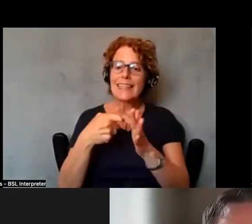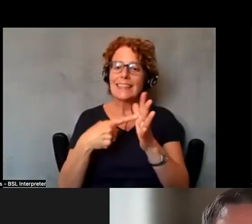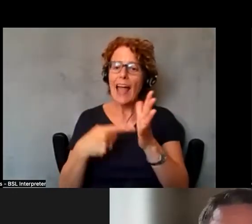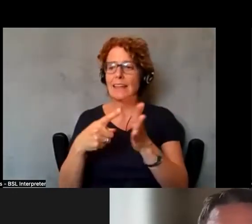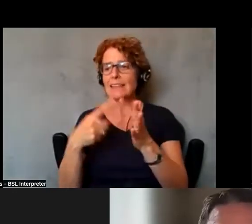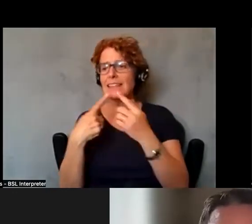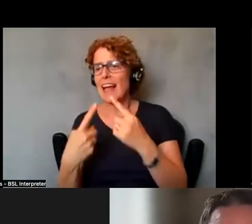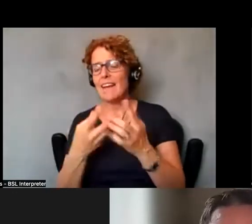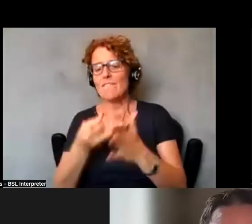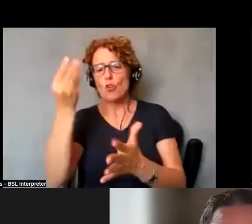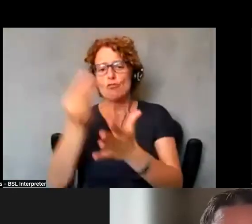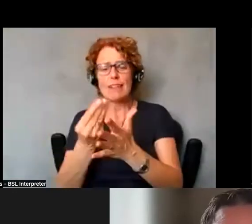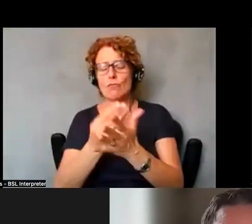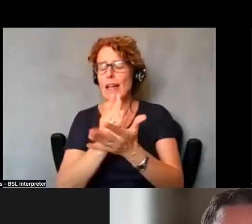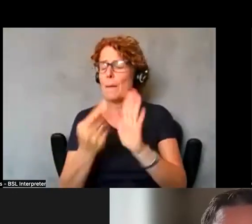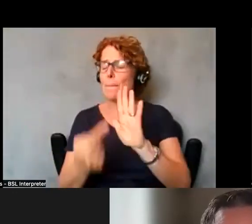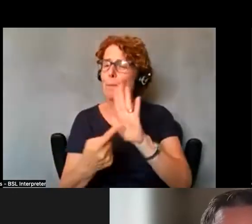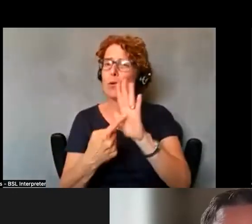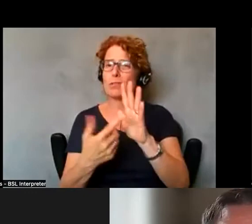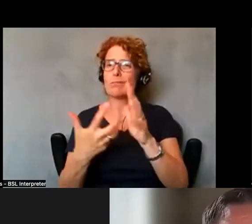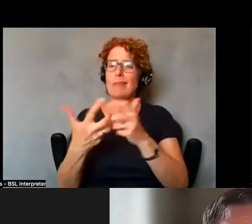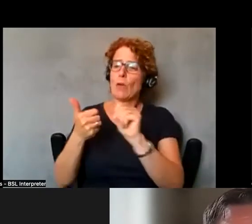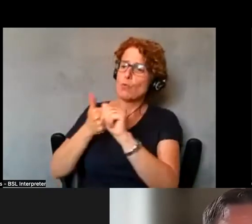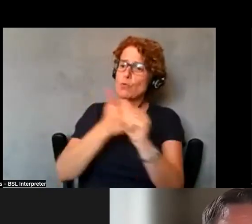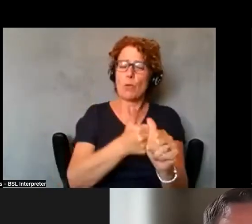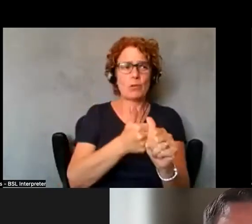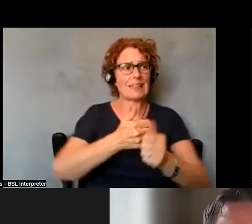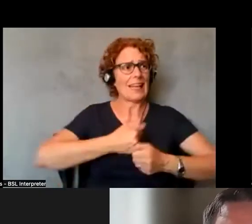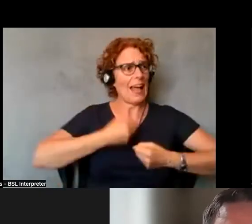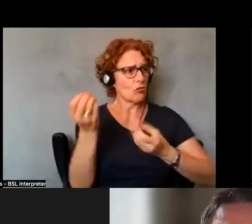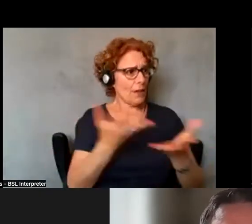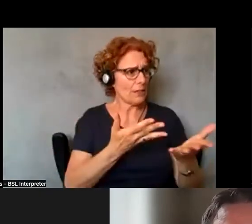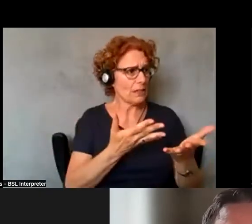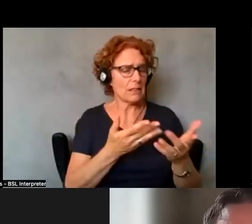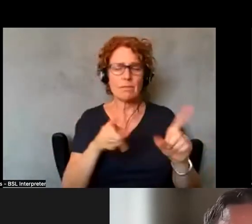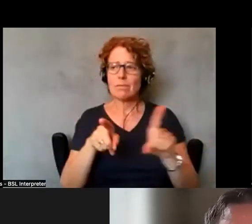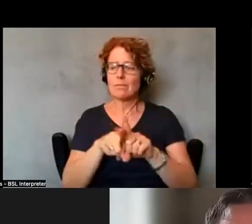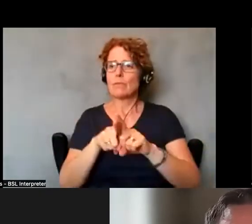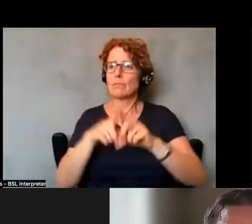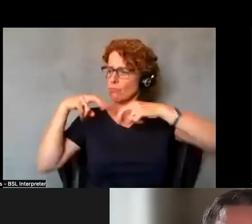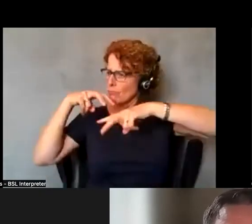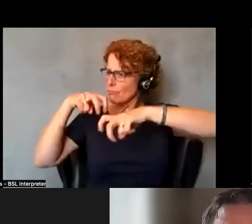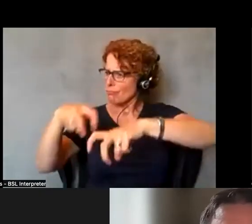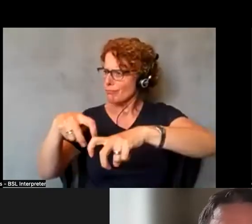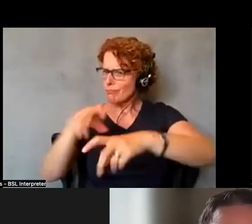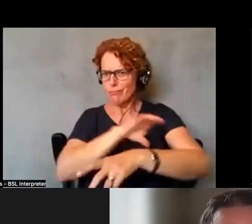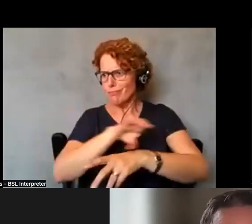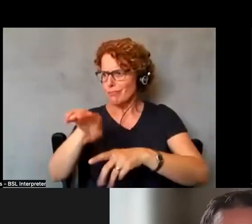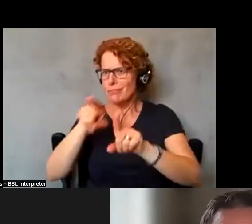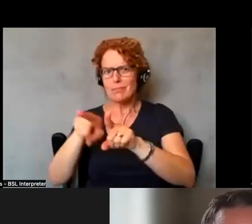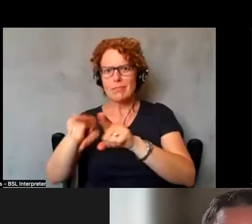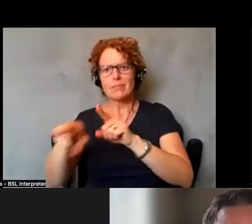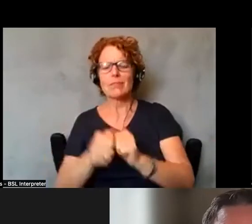an important way of supporting not only our services, but also the research that Maria and